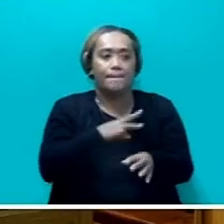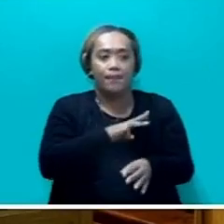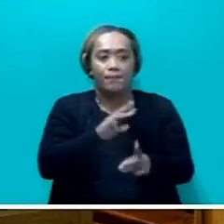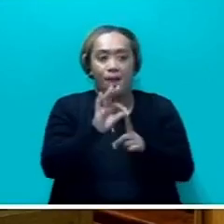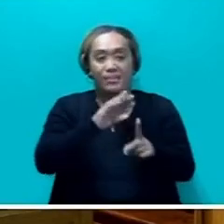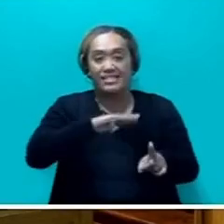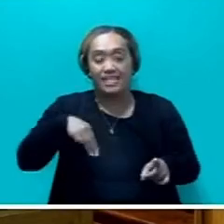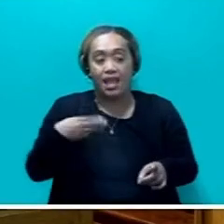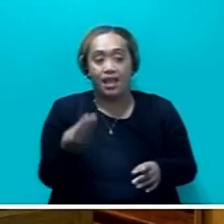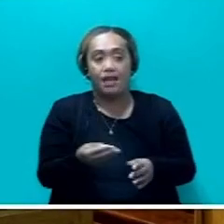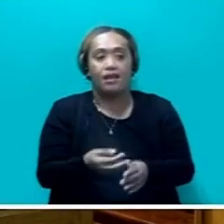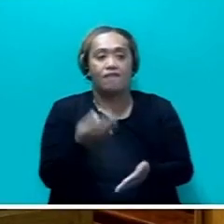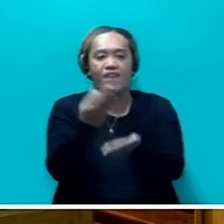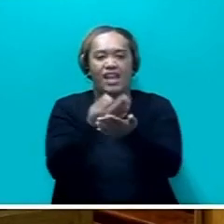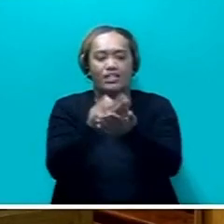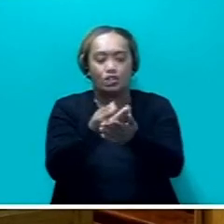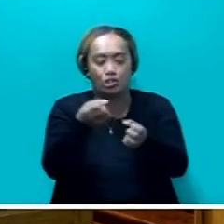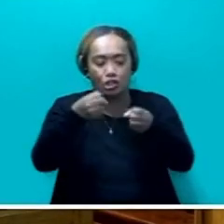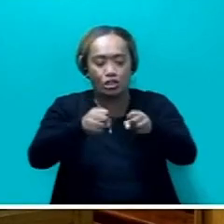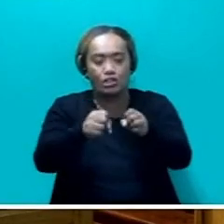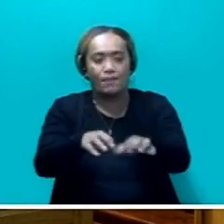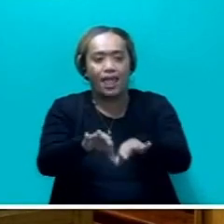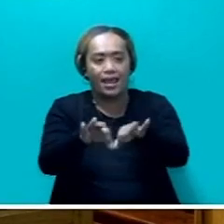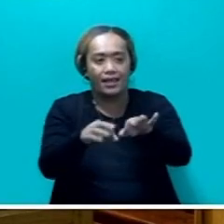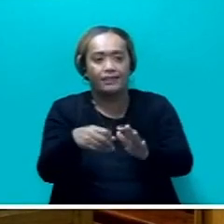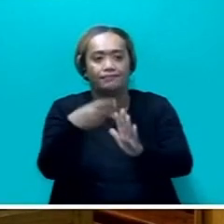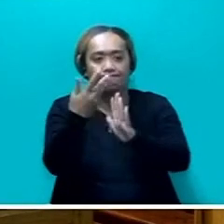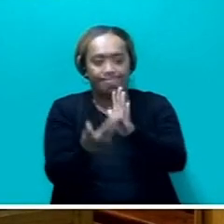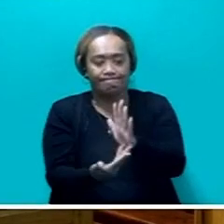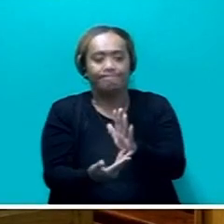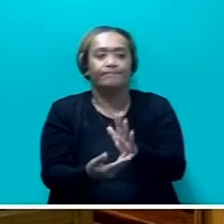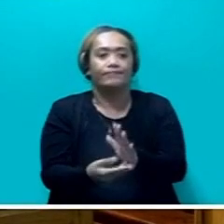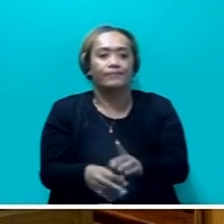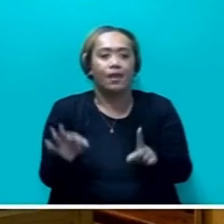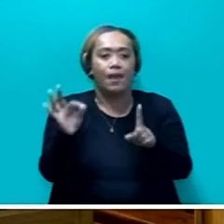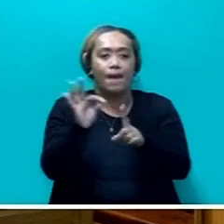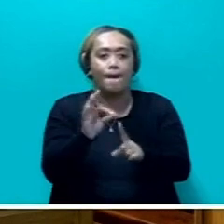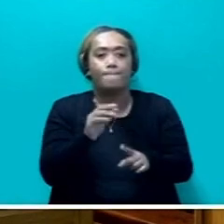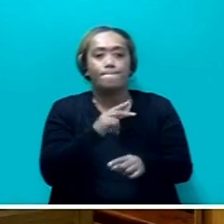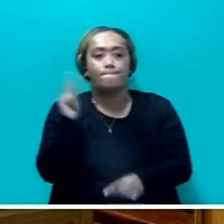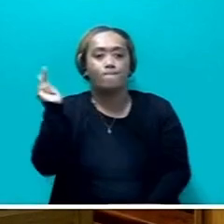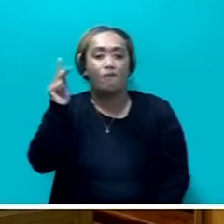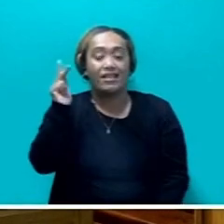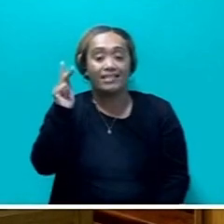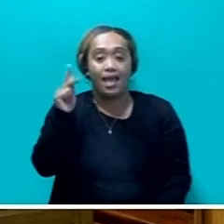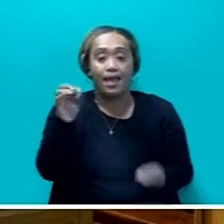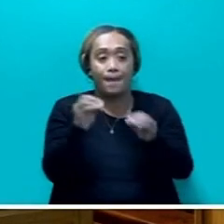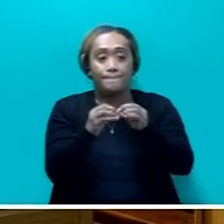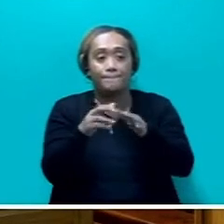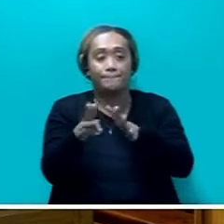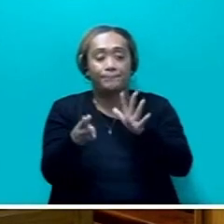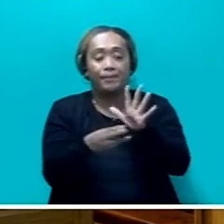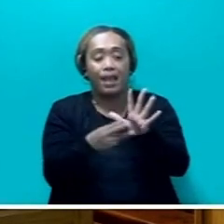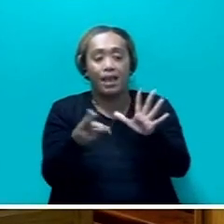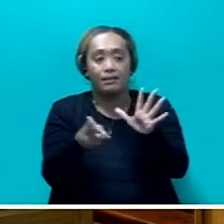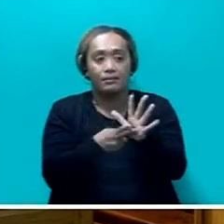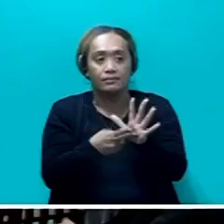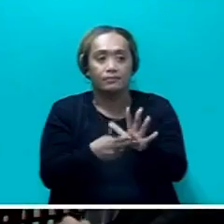National Development and Statistics, the Honorable Professor Biman Prasad, to deliver his